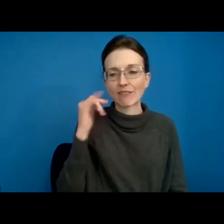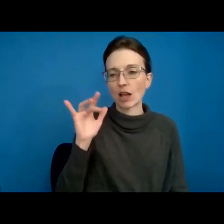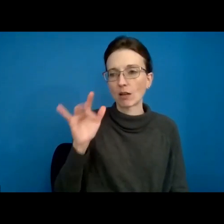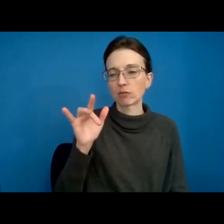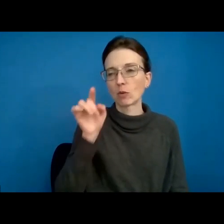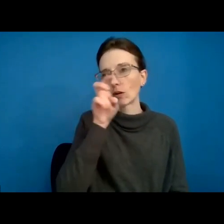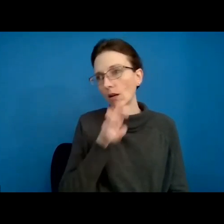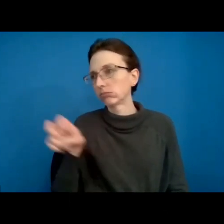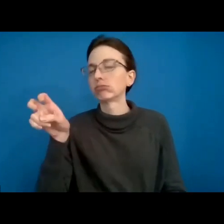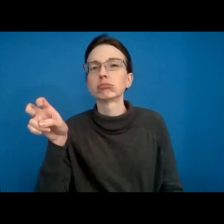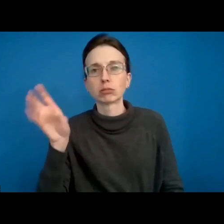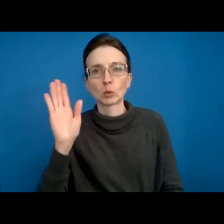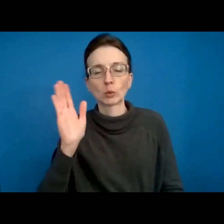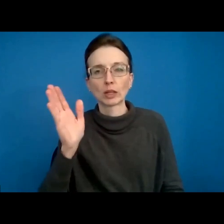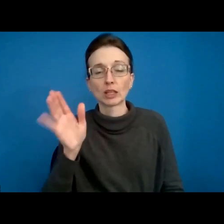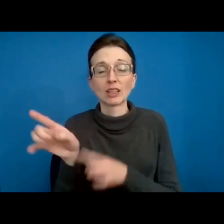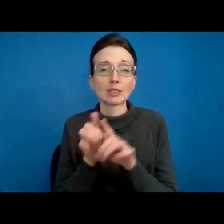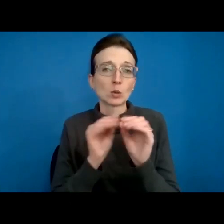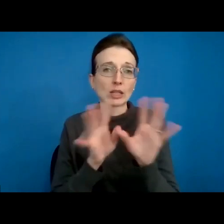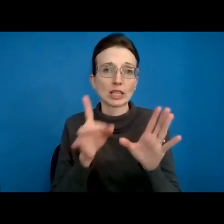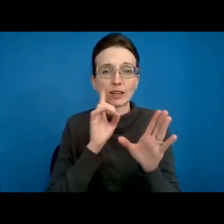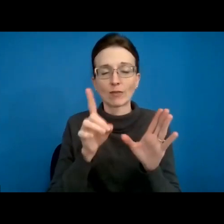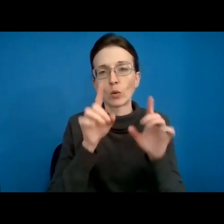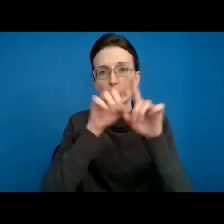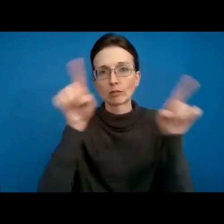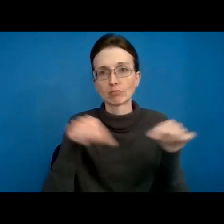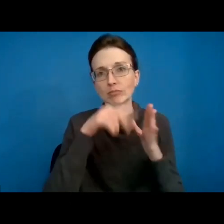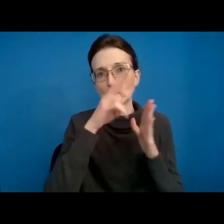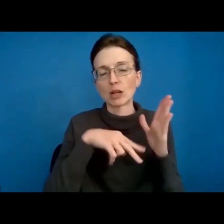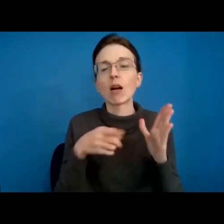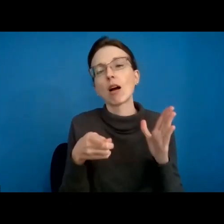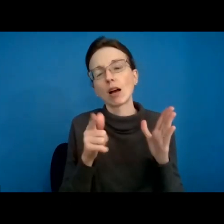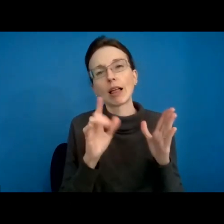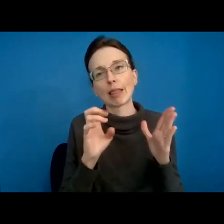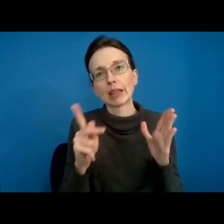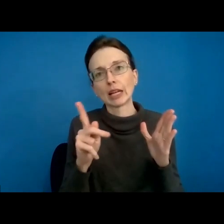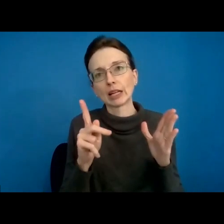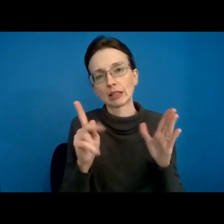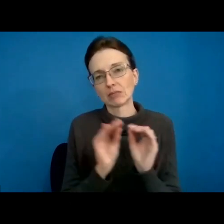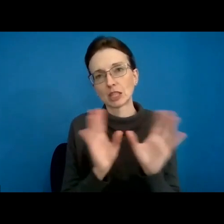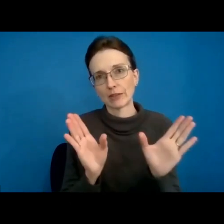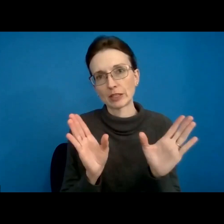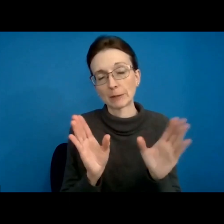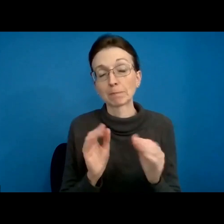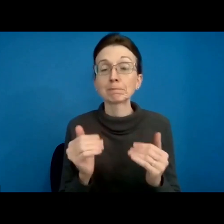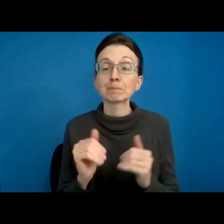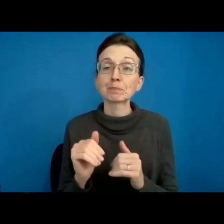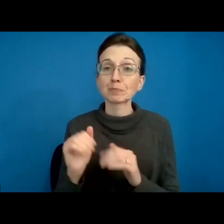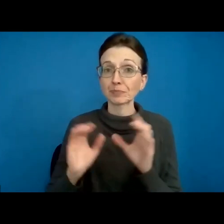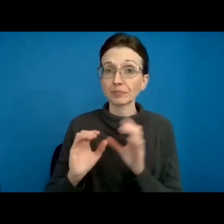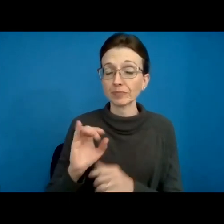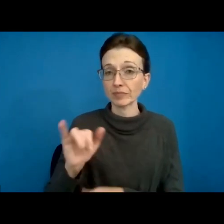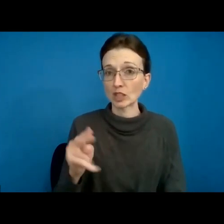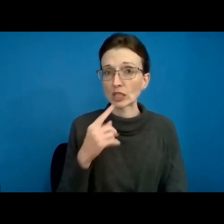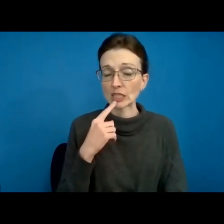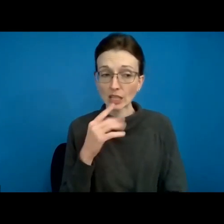them. And it's also evident for someone using a screen reader that that is a link. Jen in the chat asks,